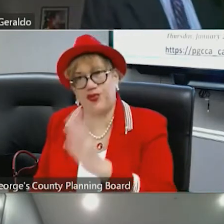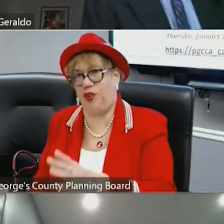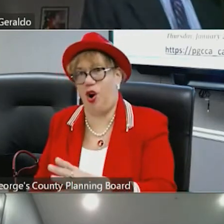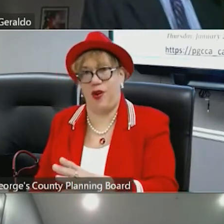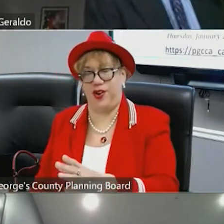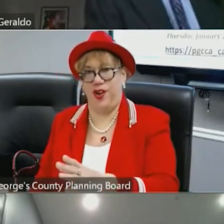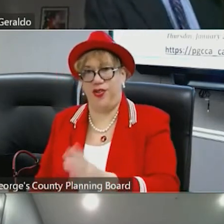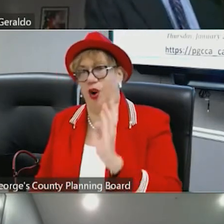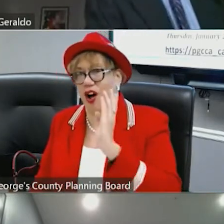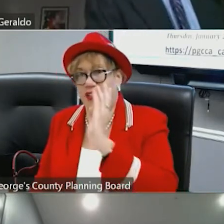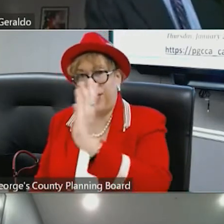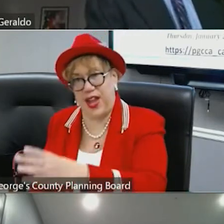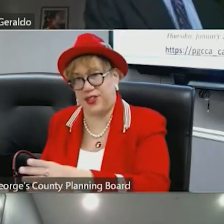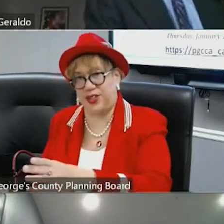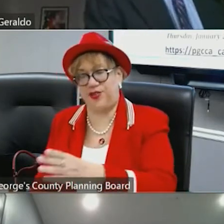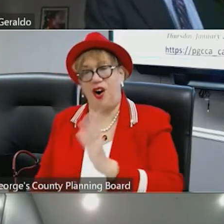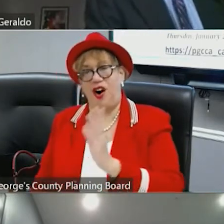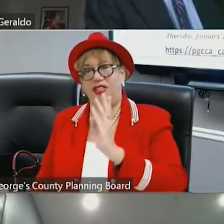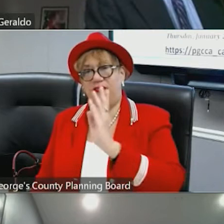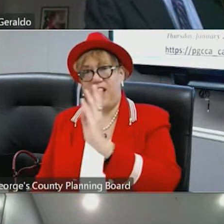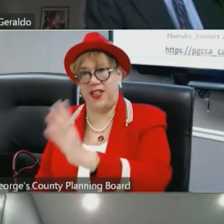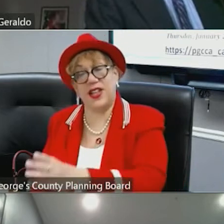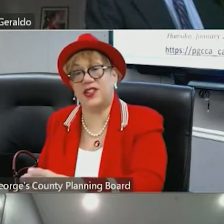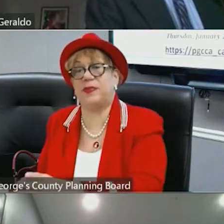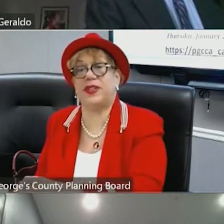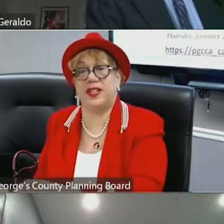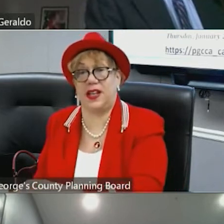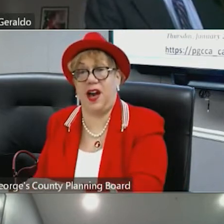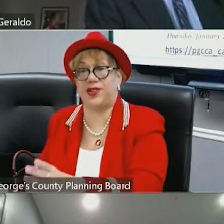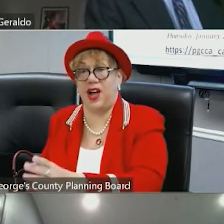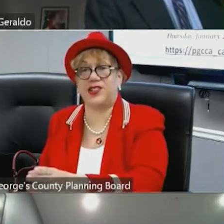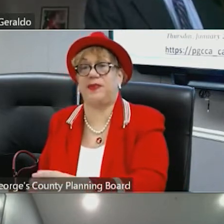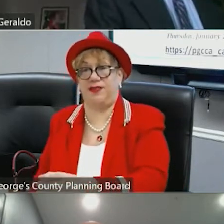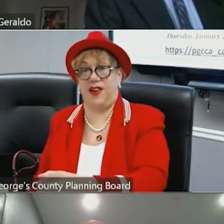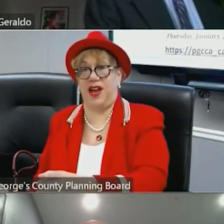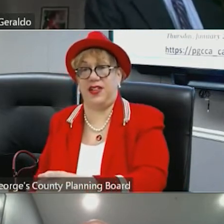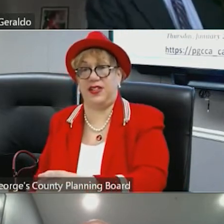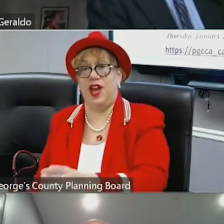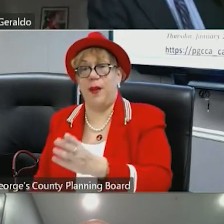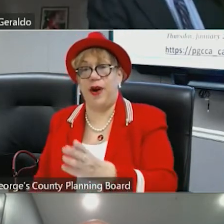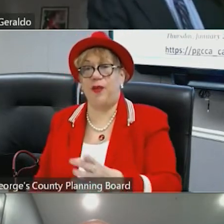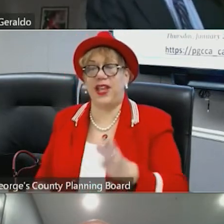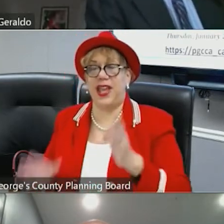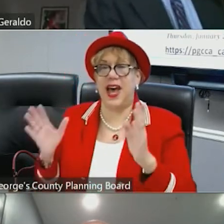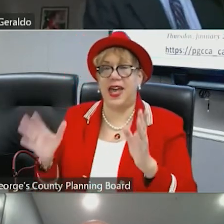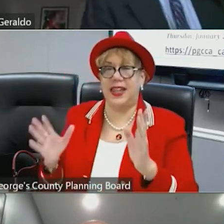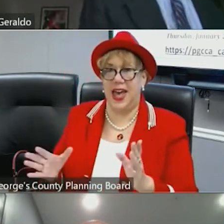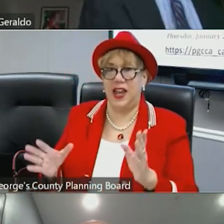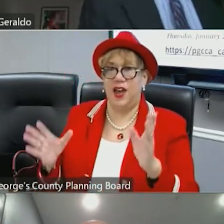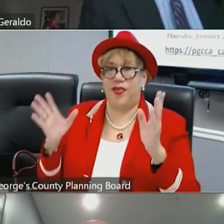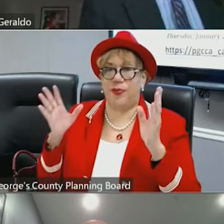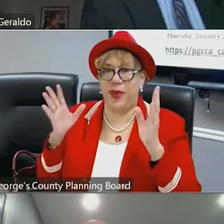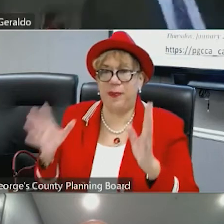pushed forward through all the threats, through all the violence, ultimately succumbed to the ultimate act of violence. But we cannot